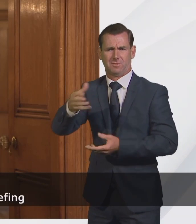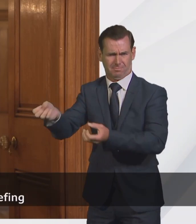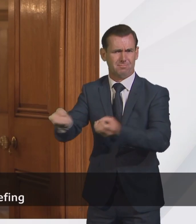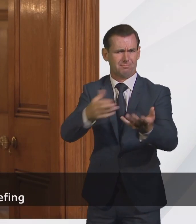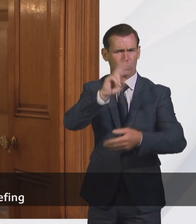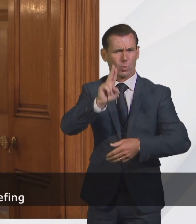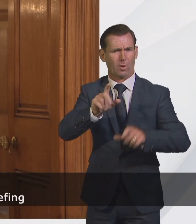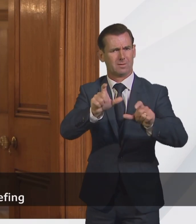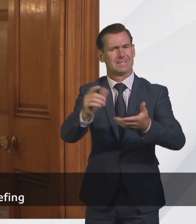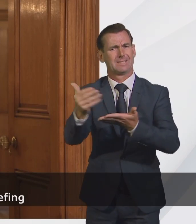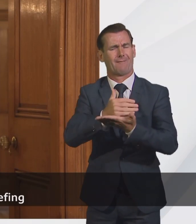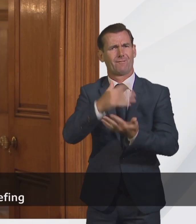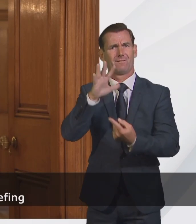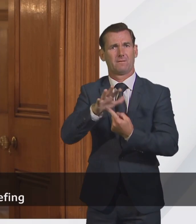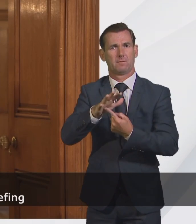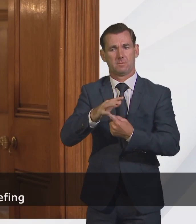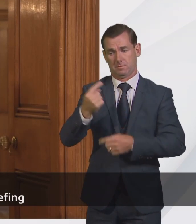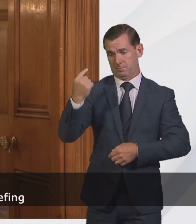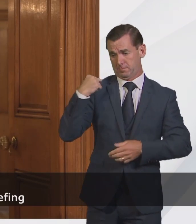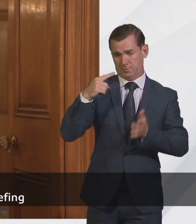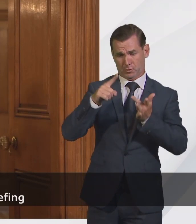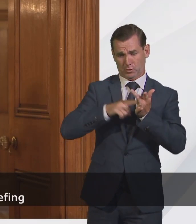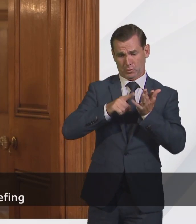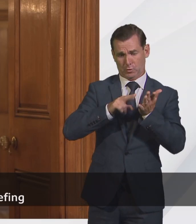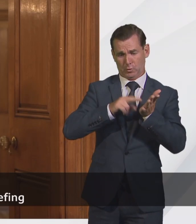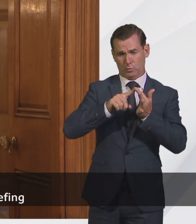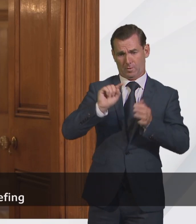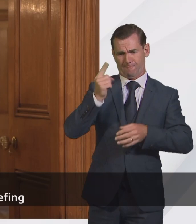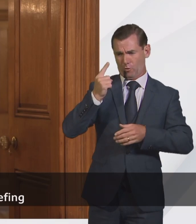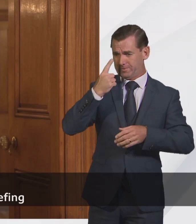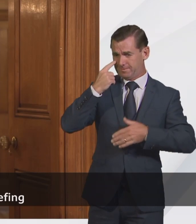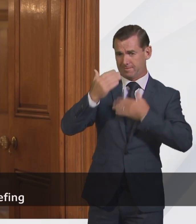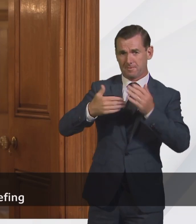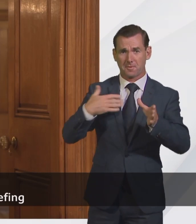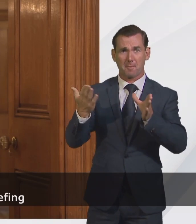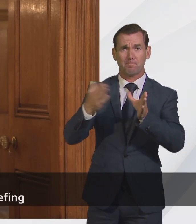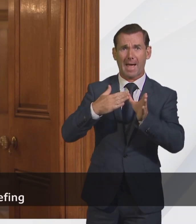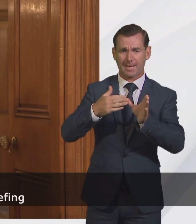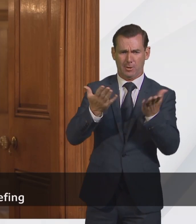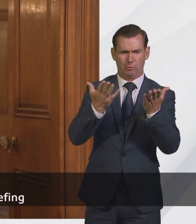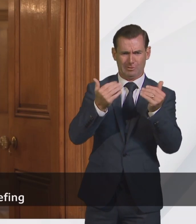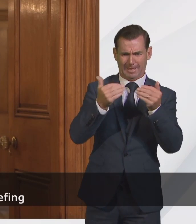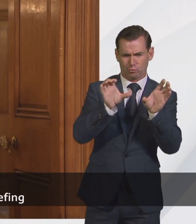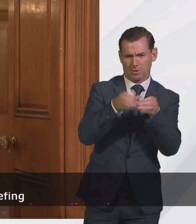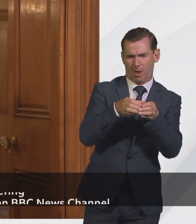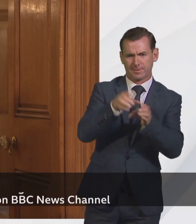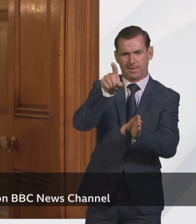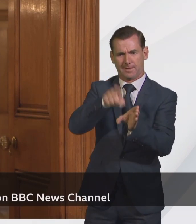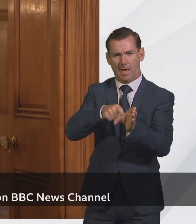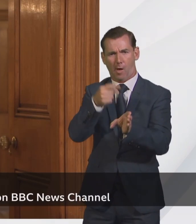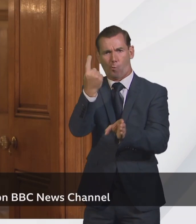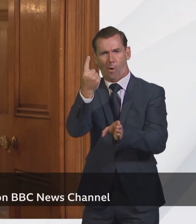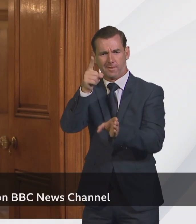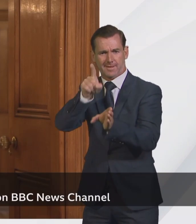From the start of this month, schools began to welcome back children from nursery, reception, Year 1 and Year 6 as part